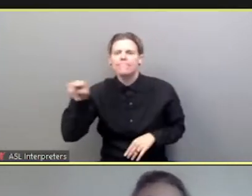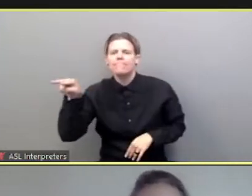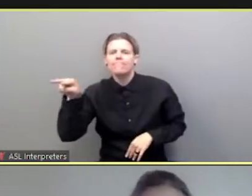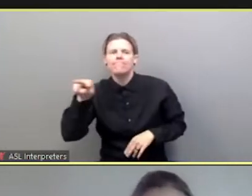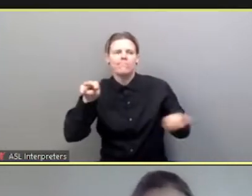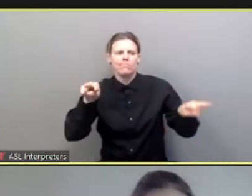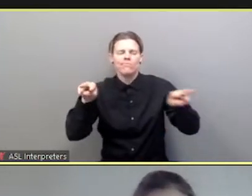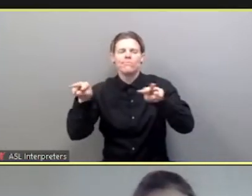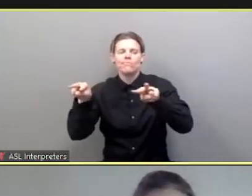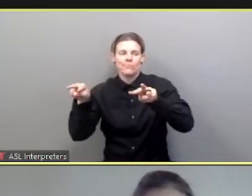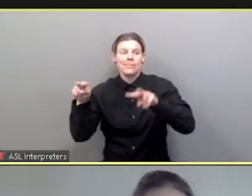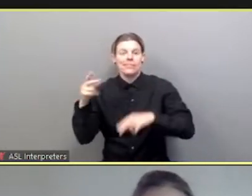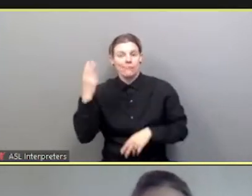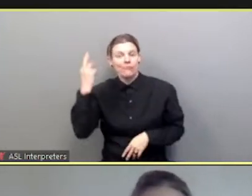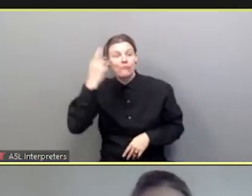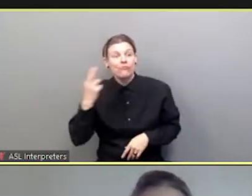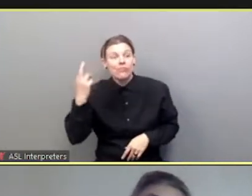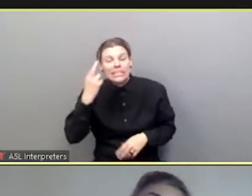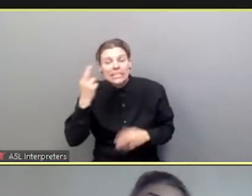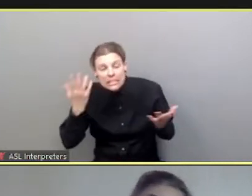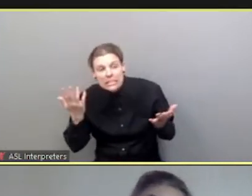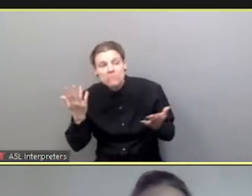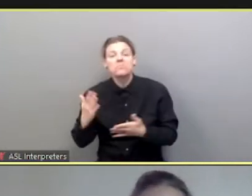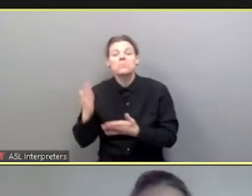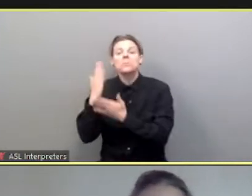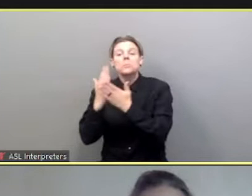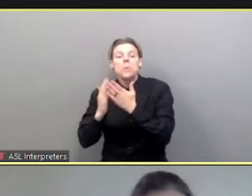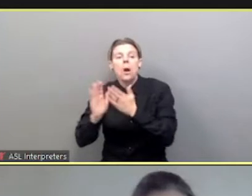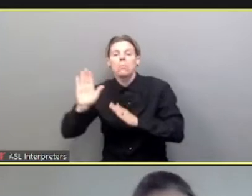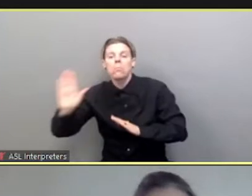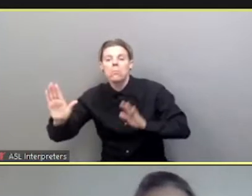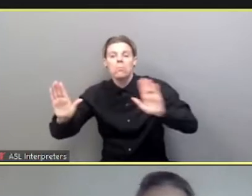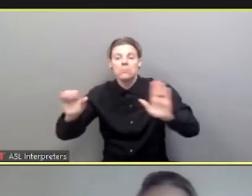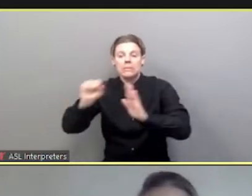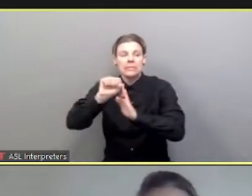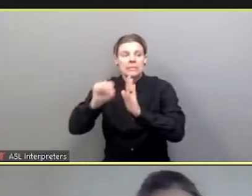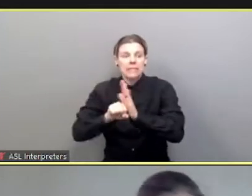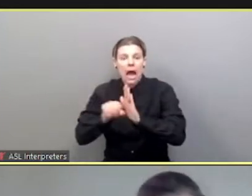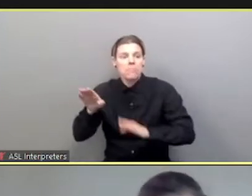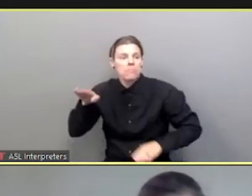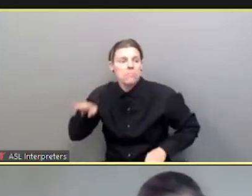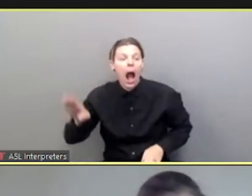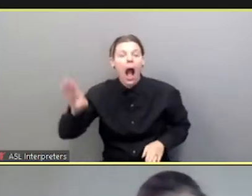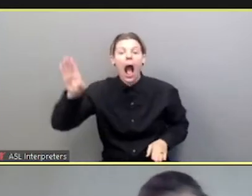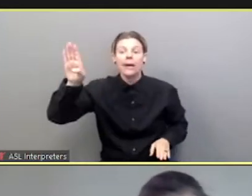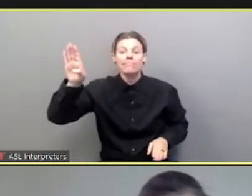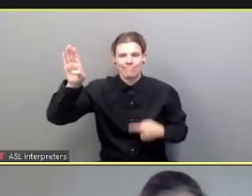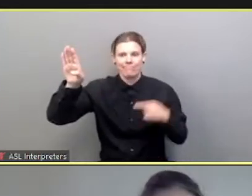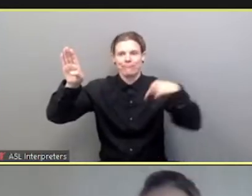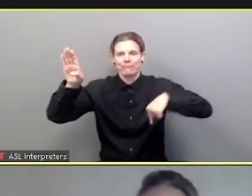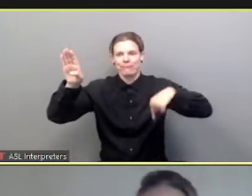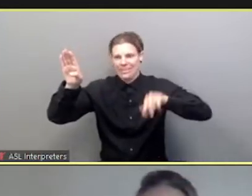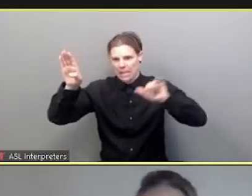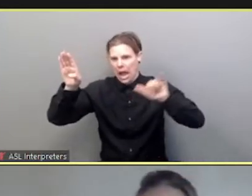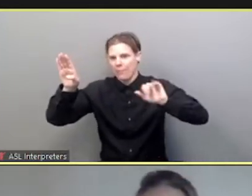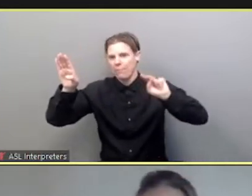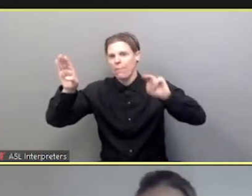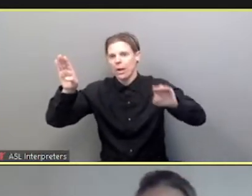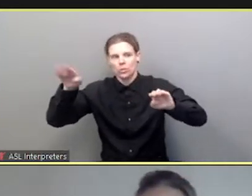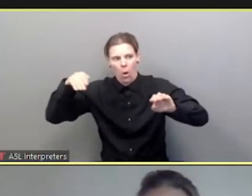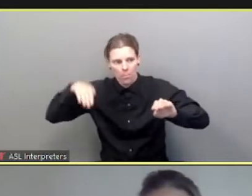some areas of the United States, including New Mexico. And so I think we'll go to the next slide.